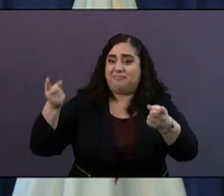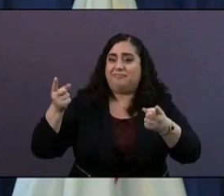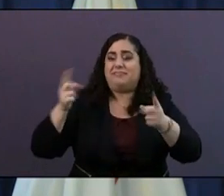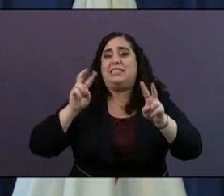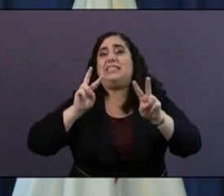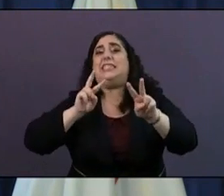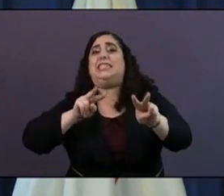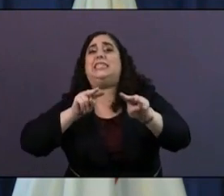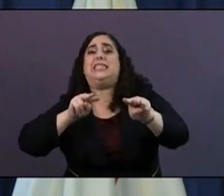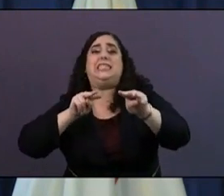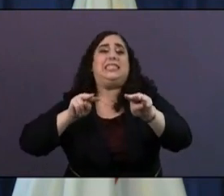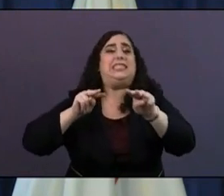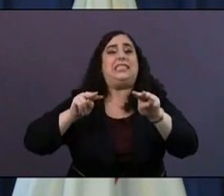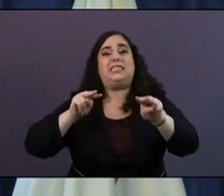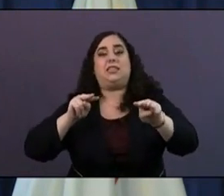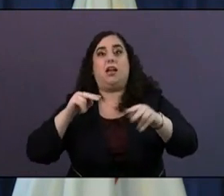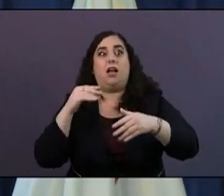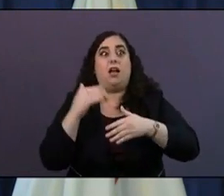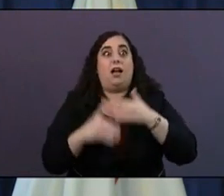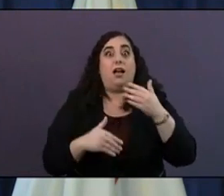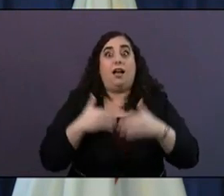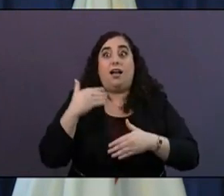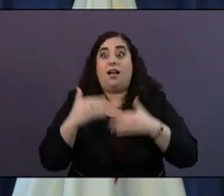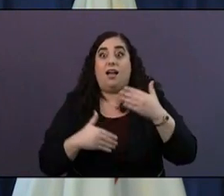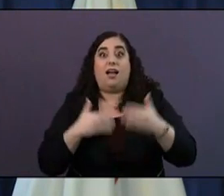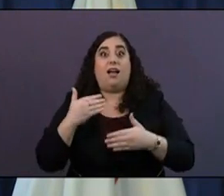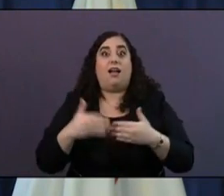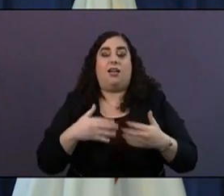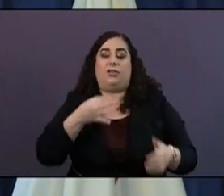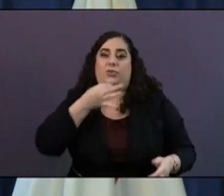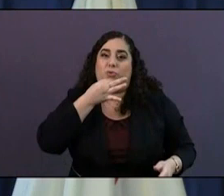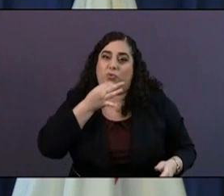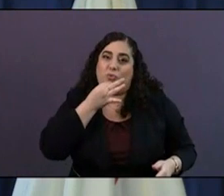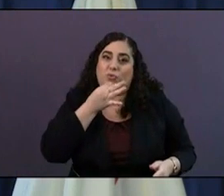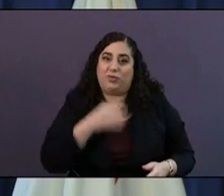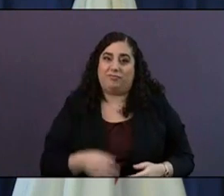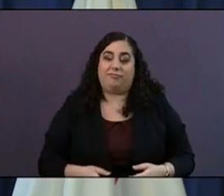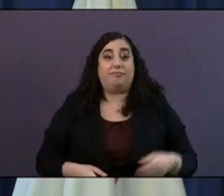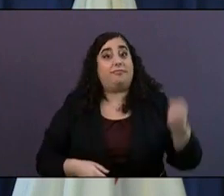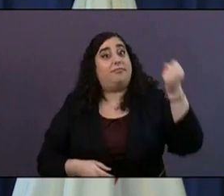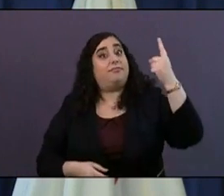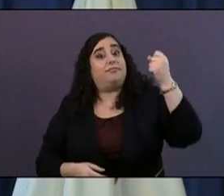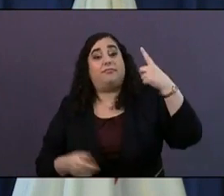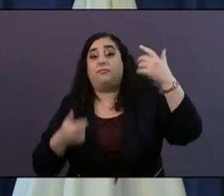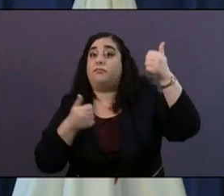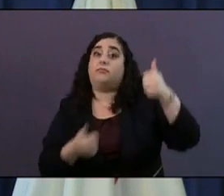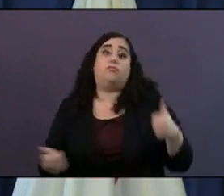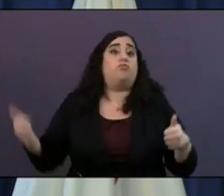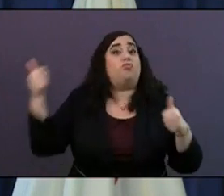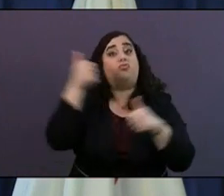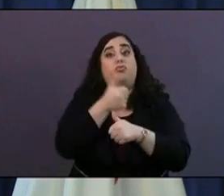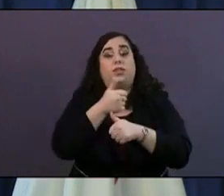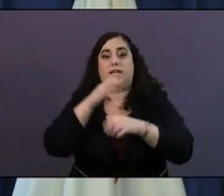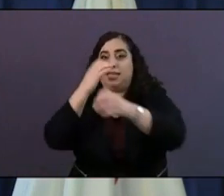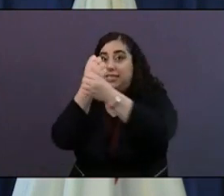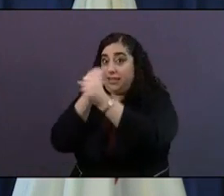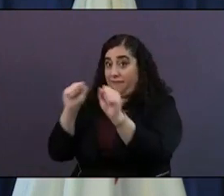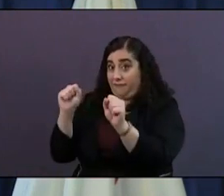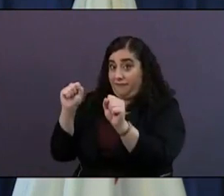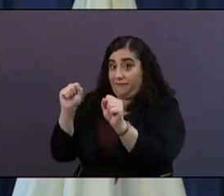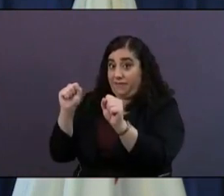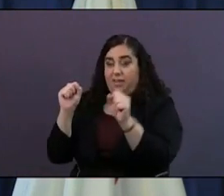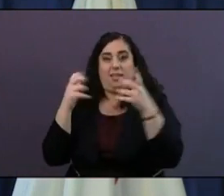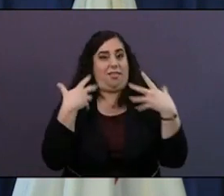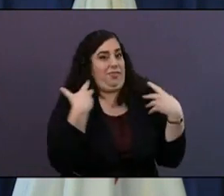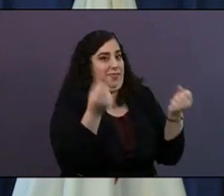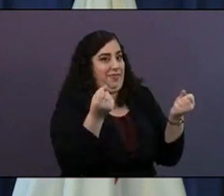get these restaurants back open. Health and safety have always been a priority for both my customers and for my employees.